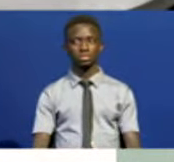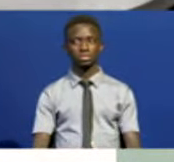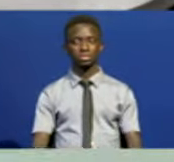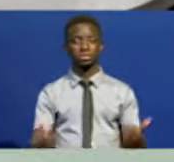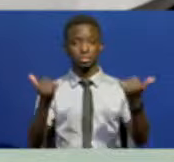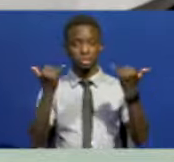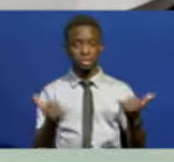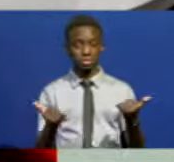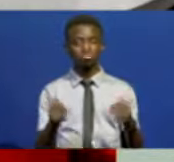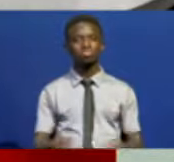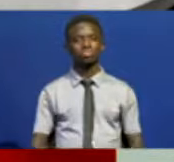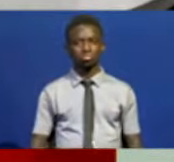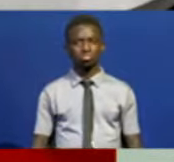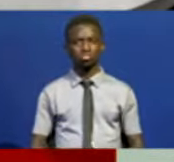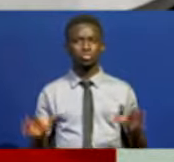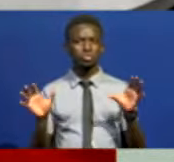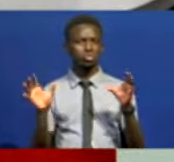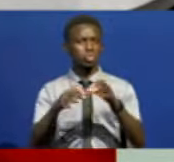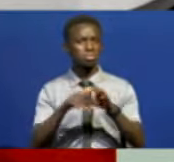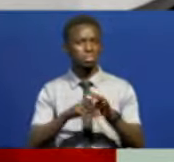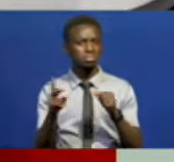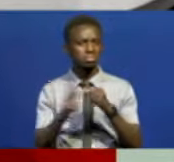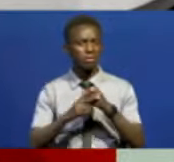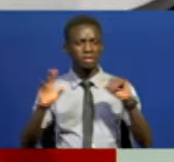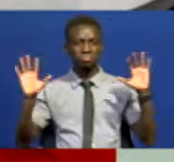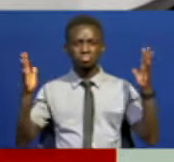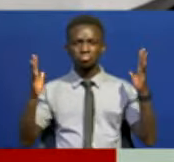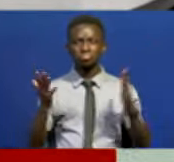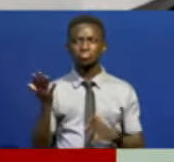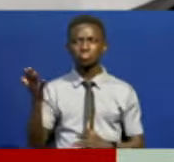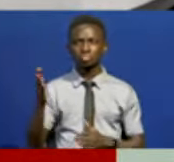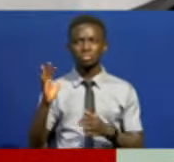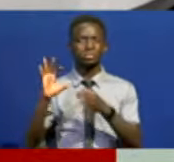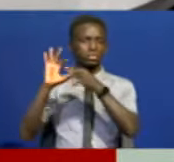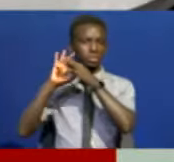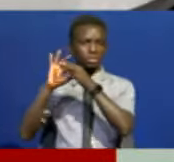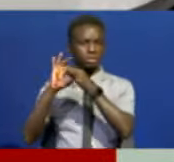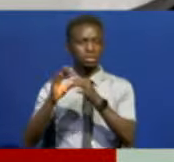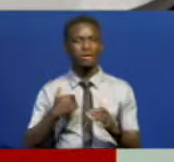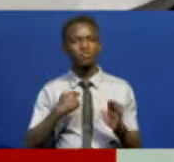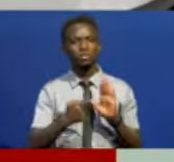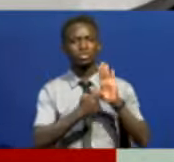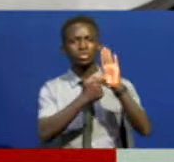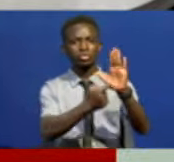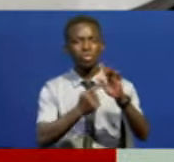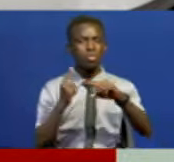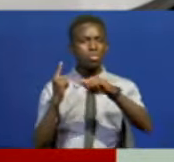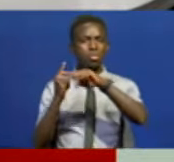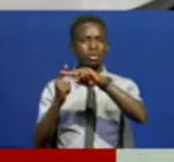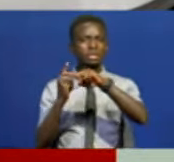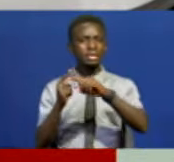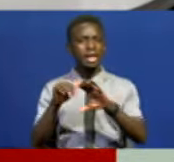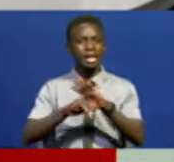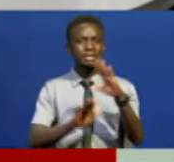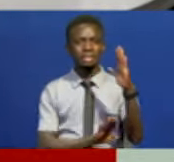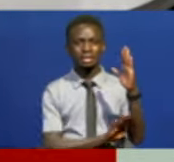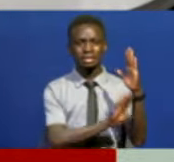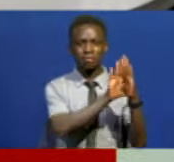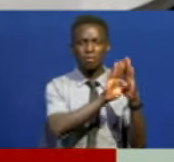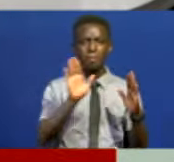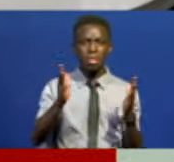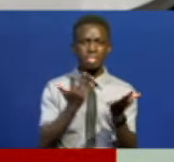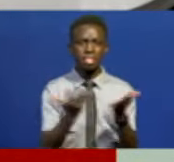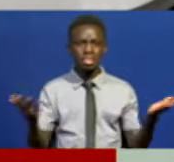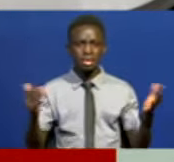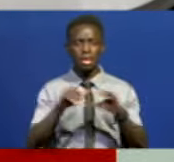Now, exhibitors at the 7th edition of Turkana Cultural and Tourism Festival have expressed optimism in developing their products in